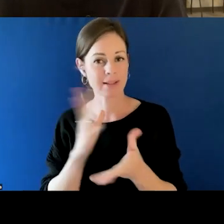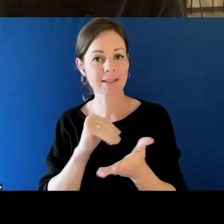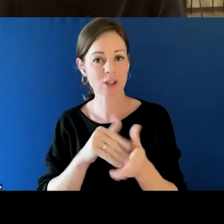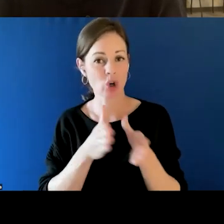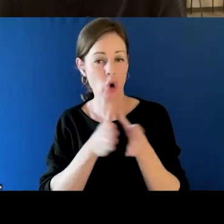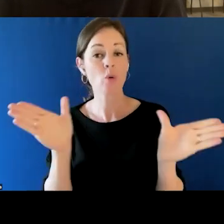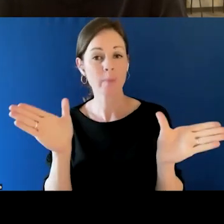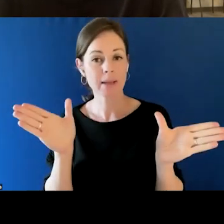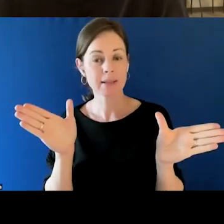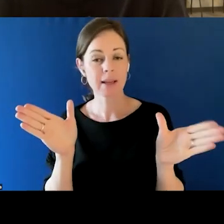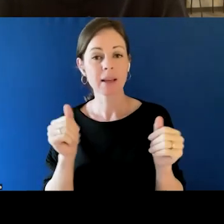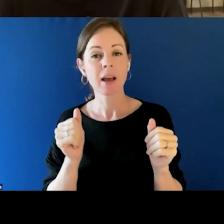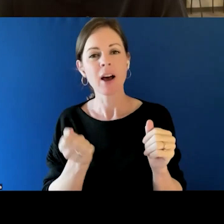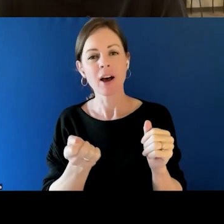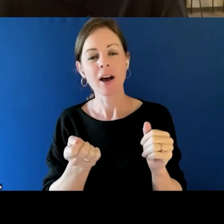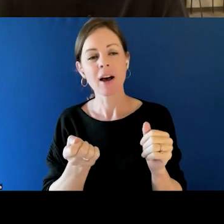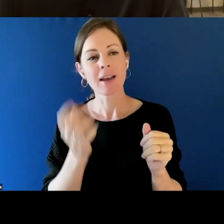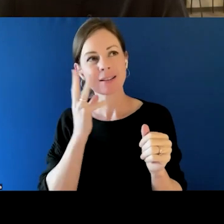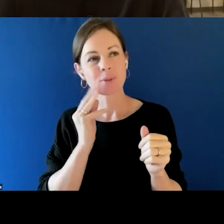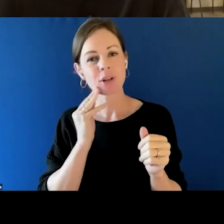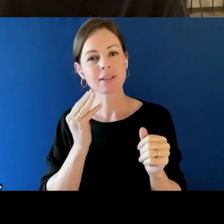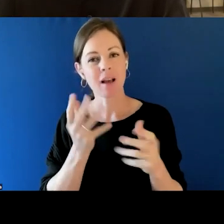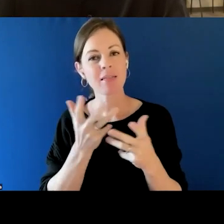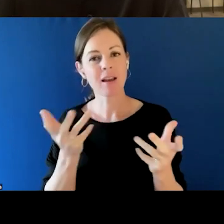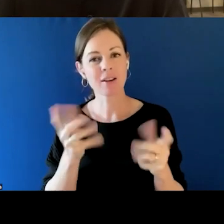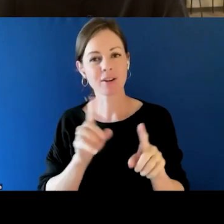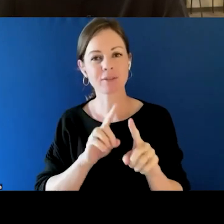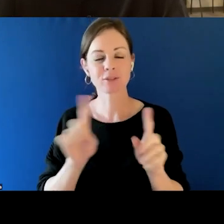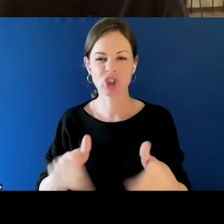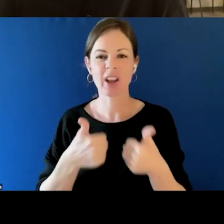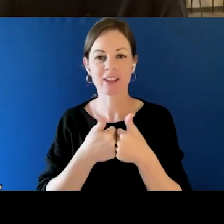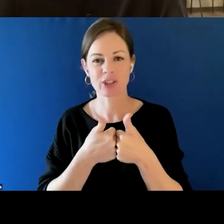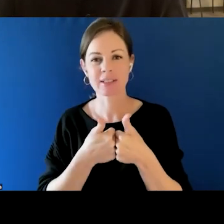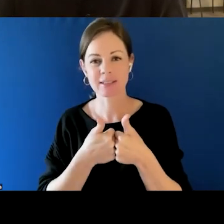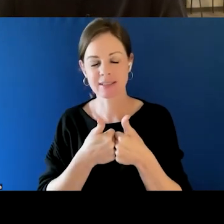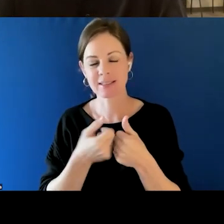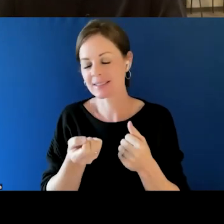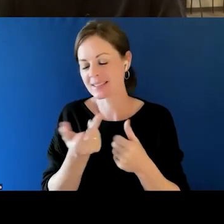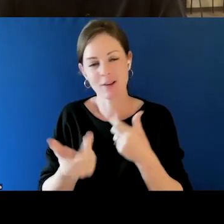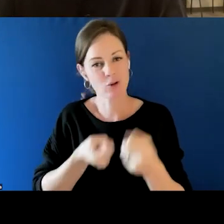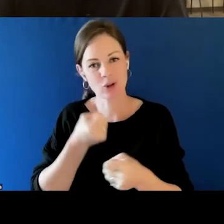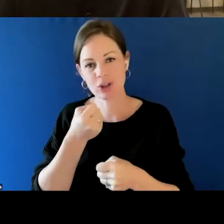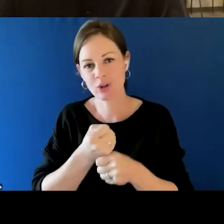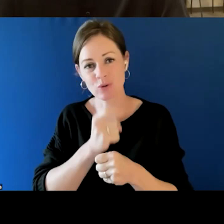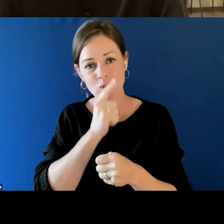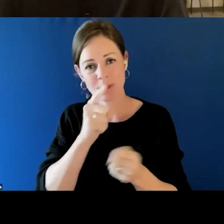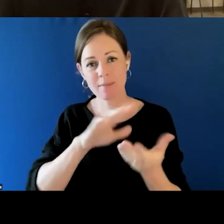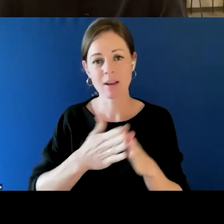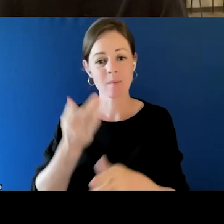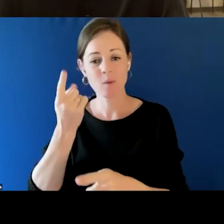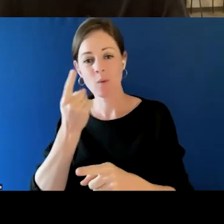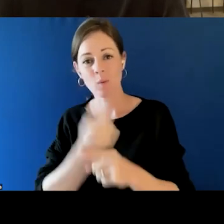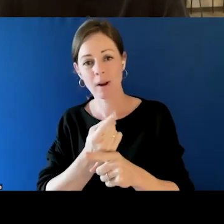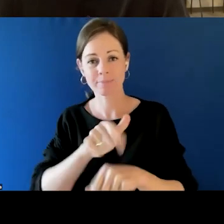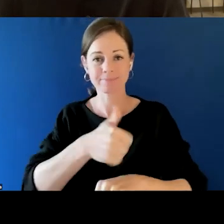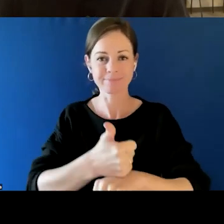quite a few, you know, twists and turns, let's say, as it opened. And it took several years to really get it right. And